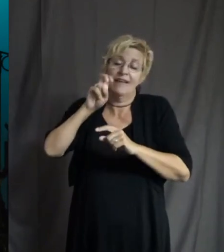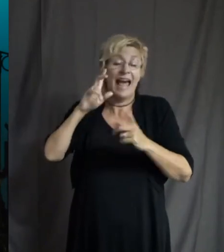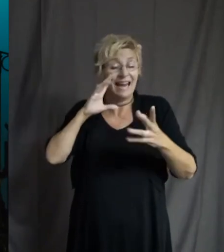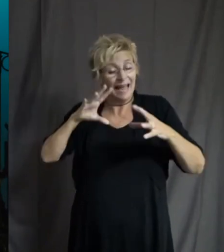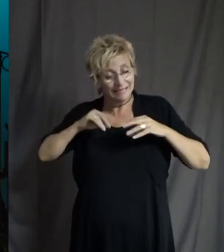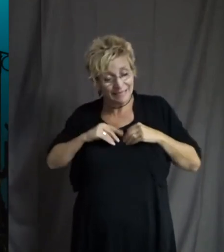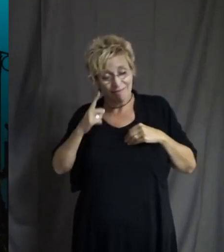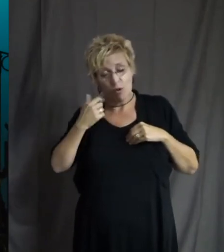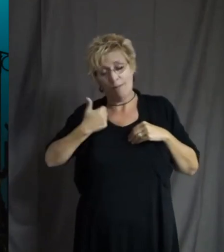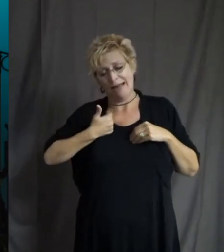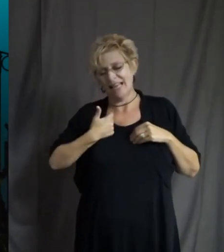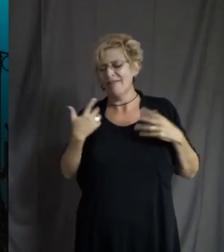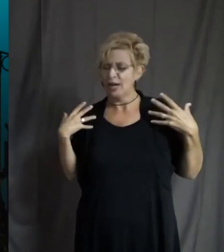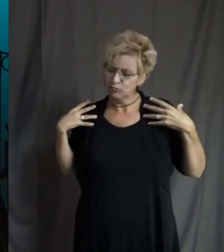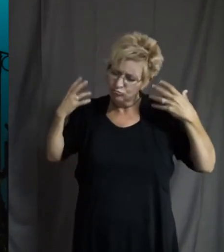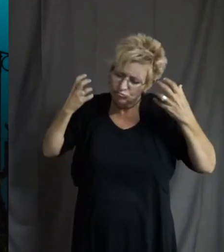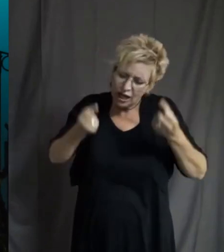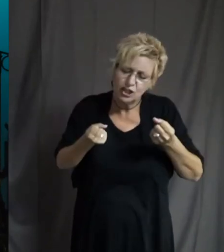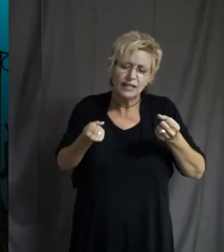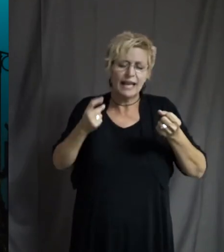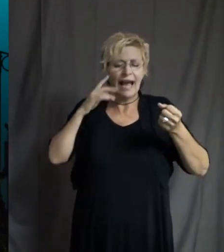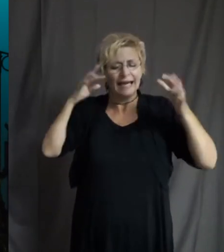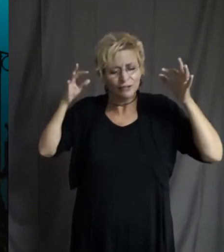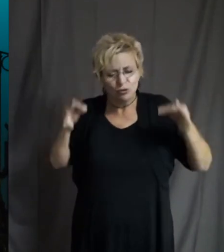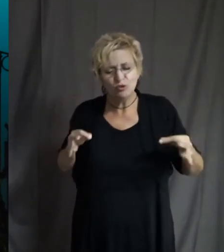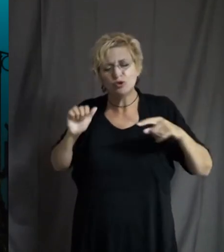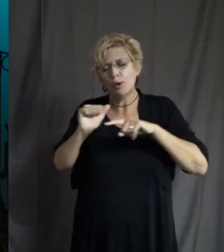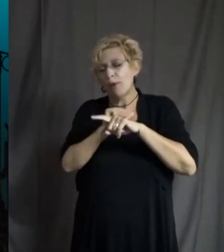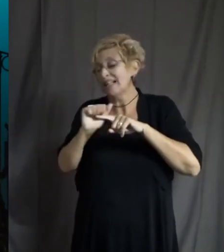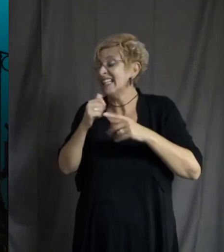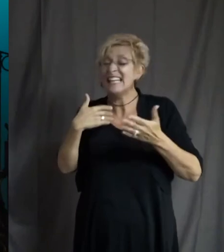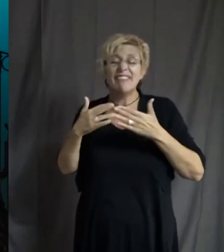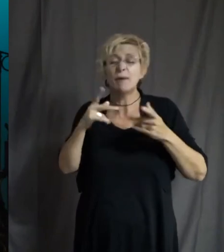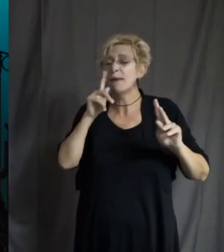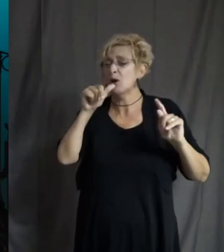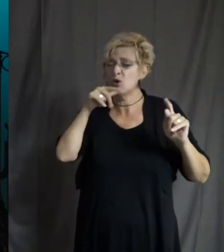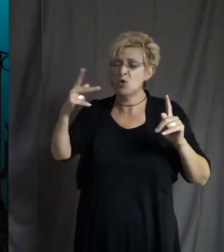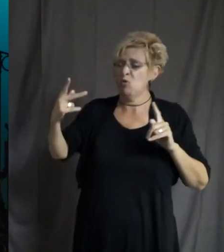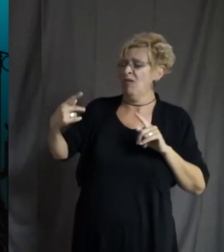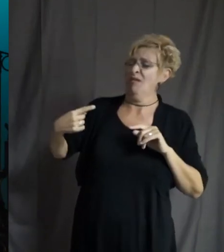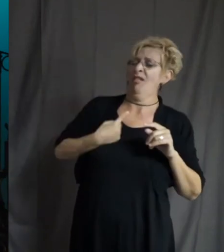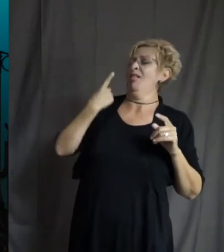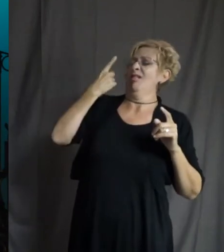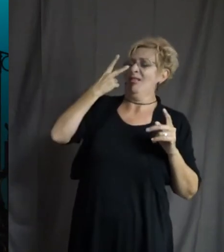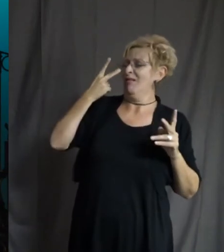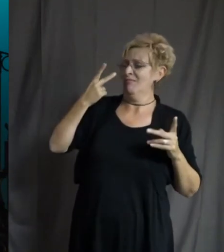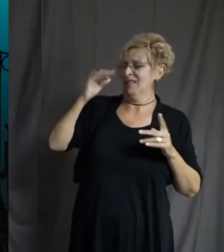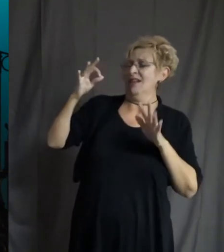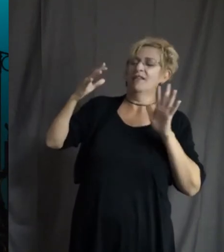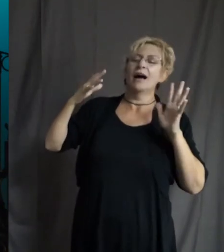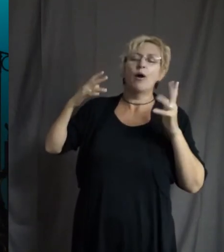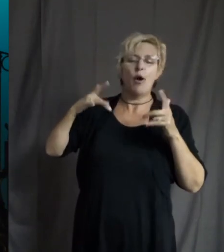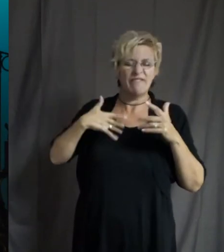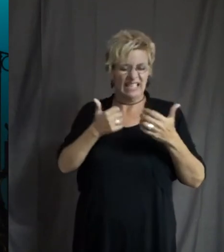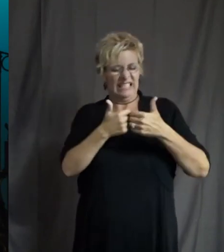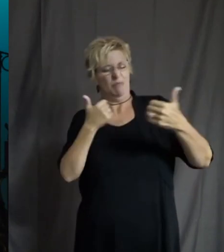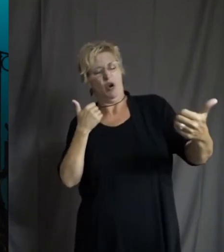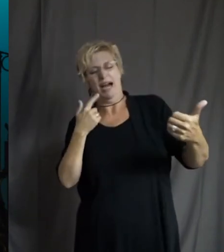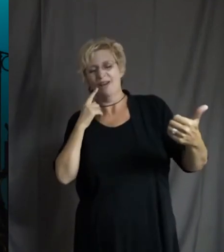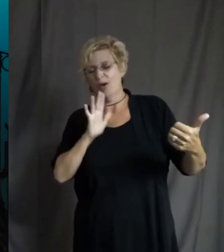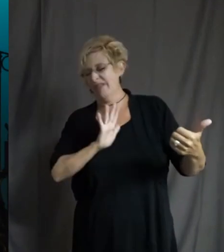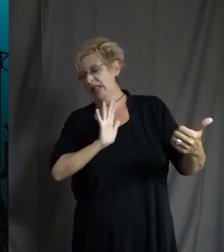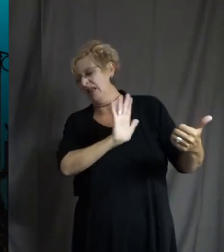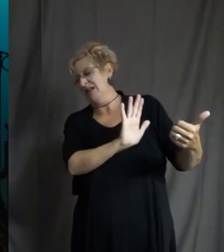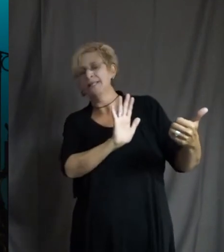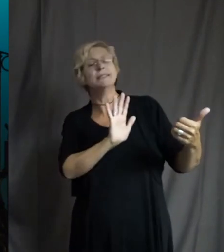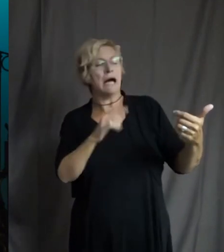is. And as I accept it for myself, as I choose courageously to practice it towards others, even those who tick me off, even